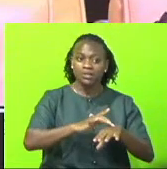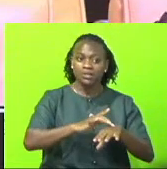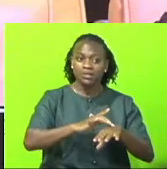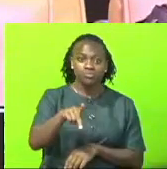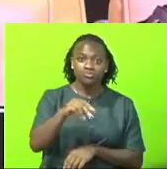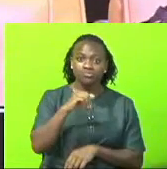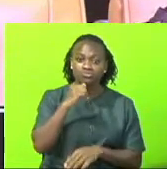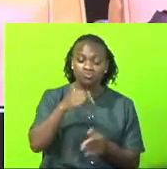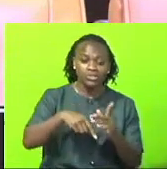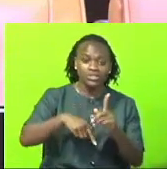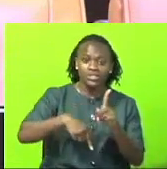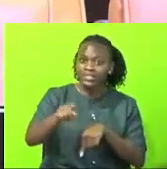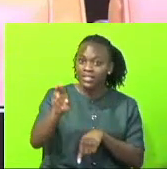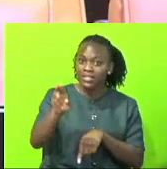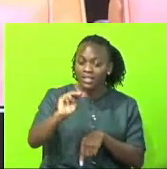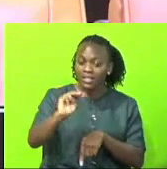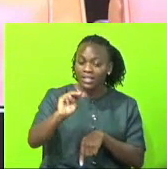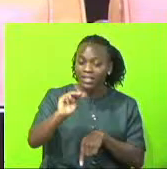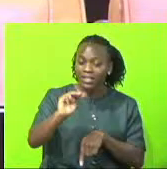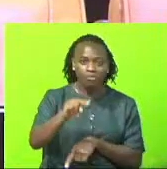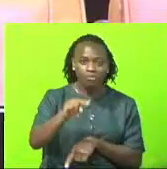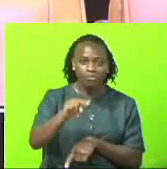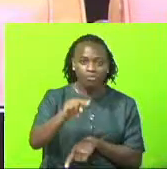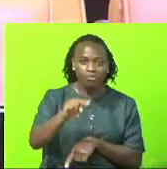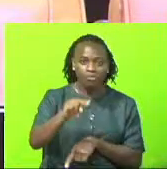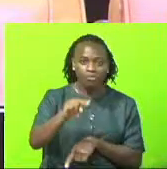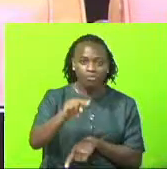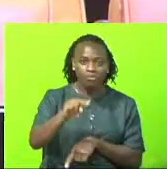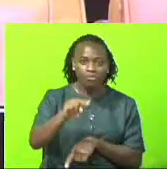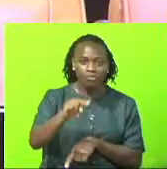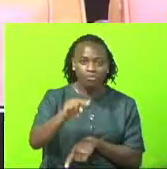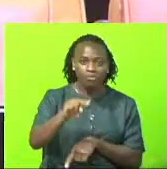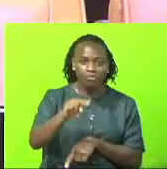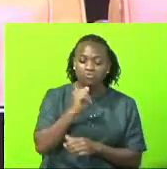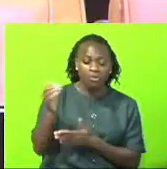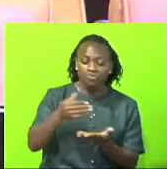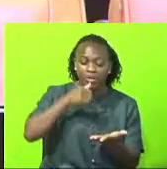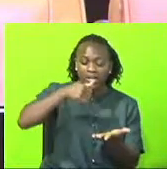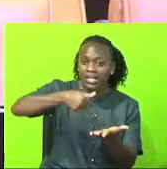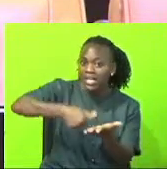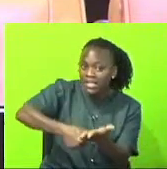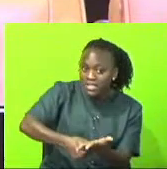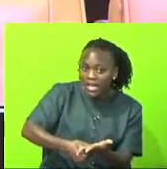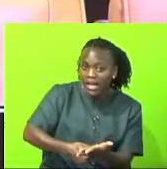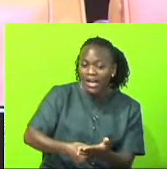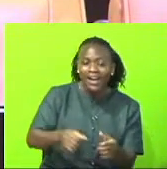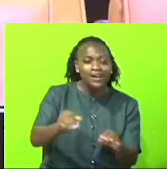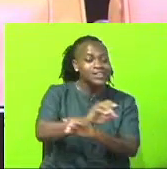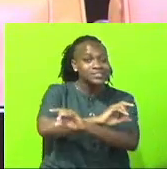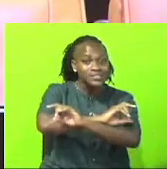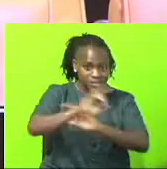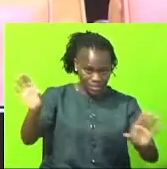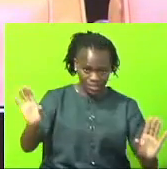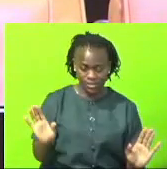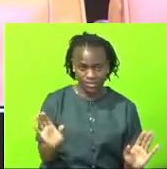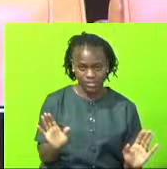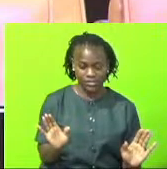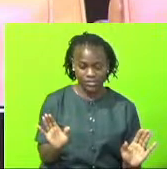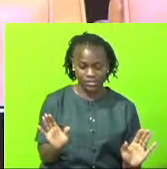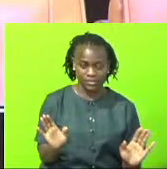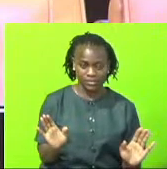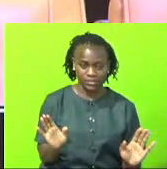members of the New Patriotic Party. They have not petitioned. Nothing that